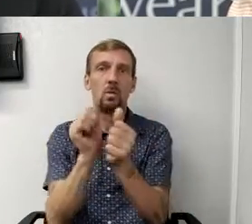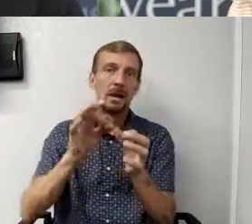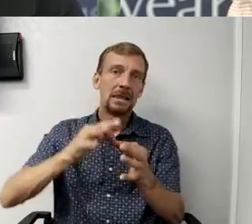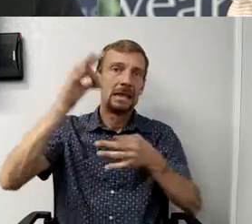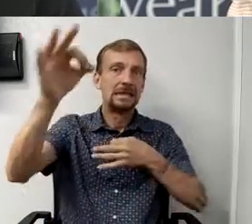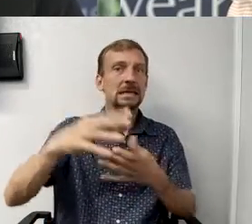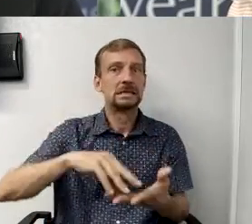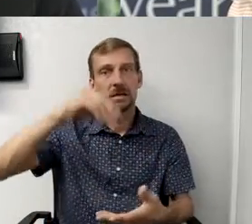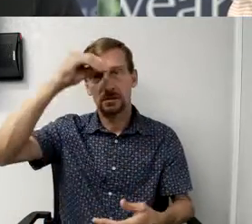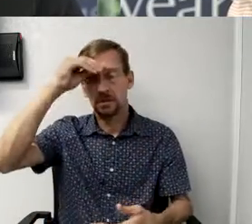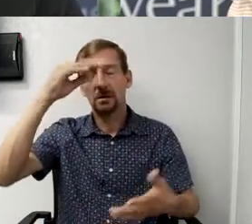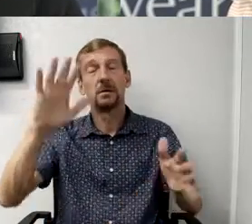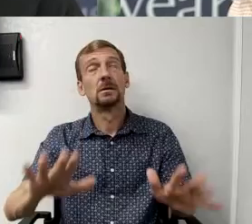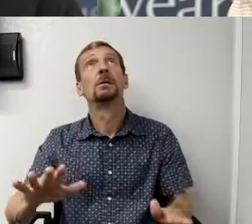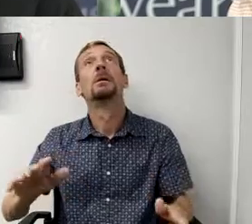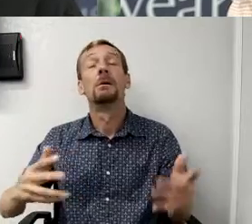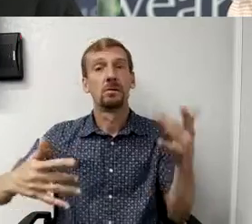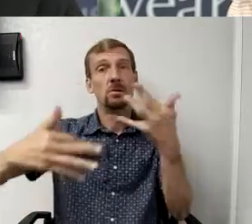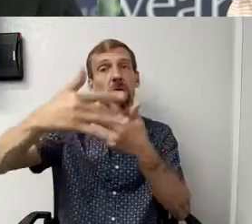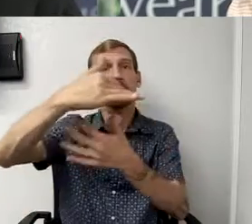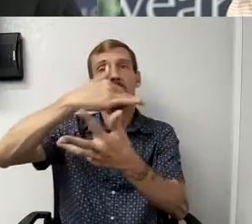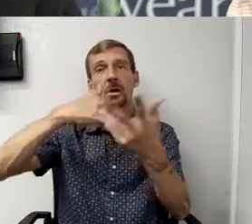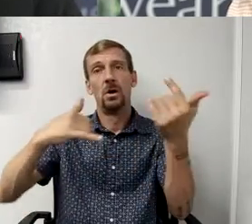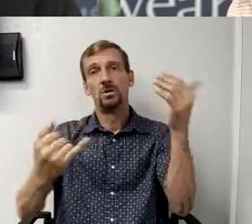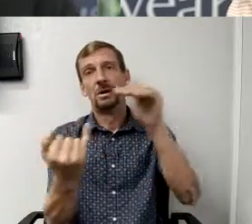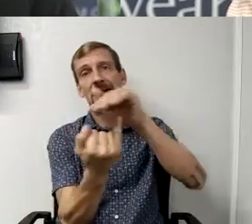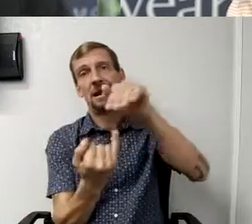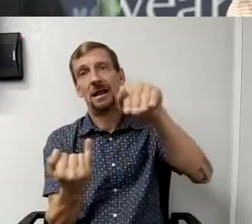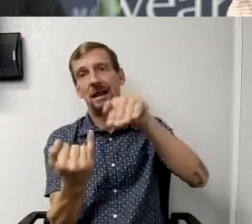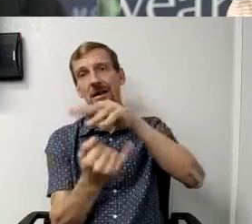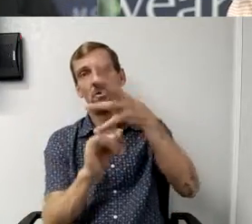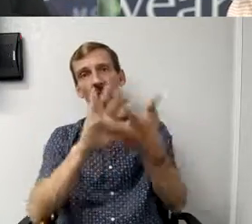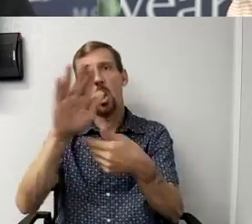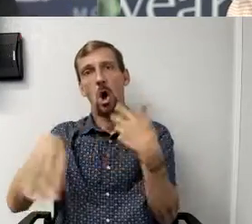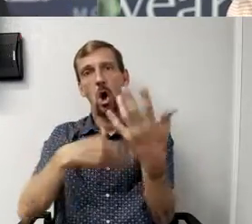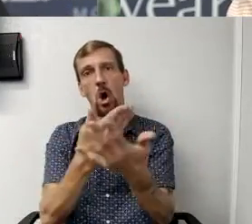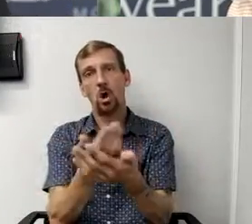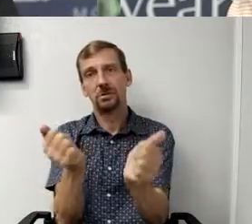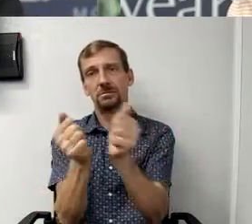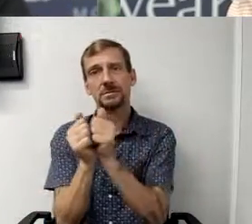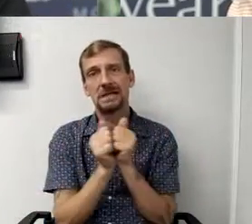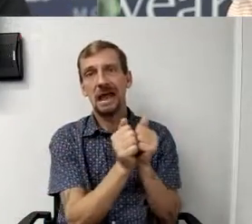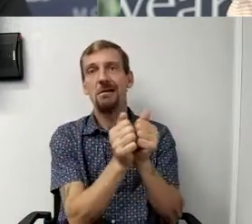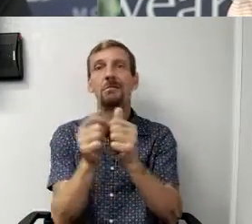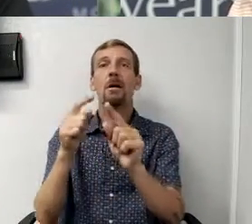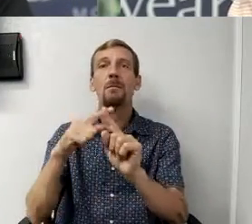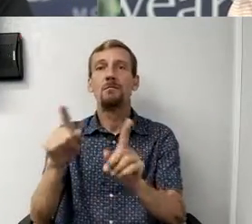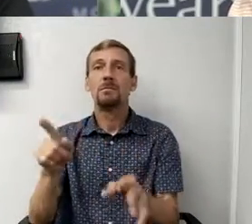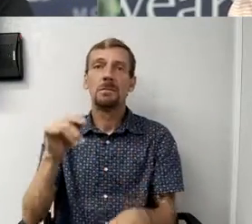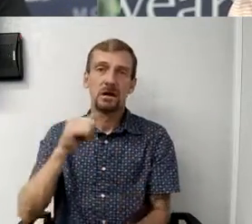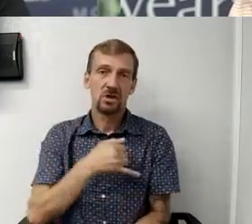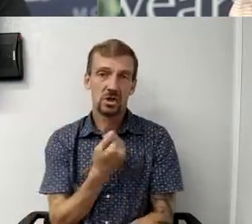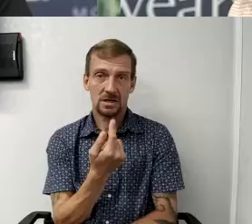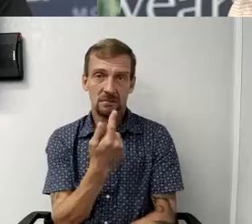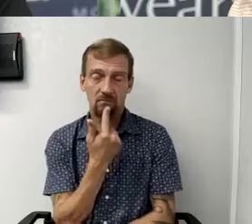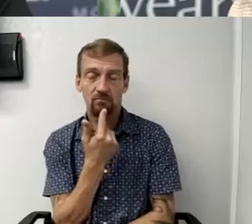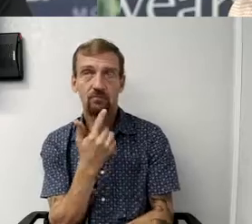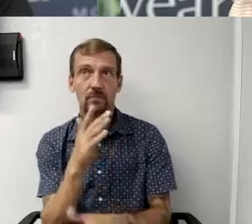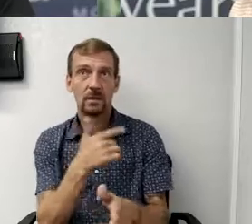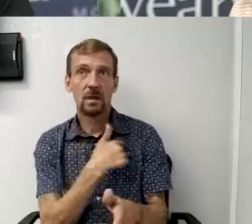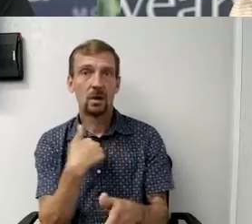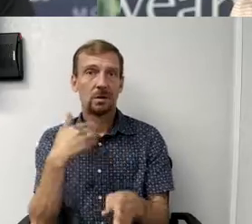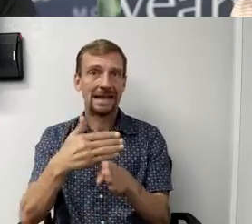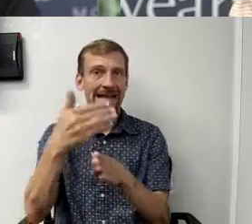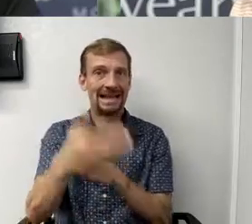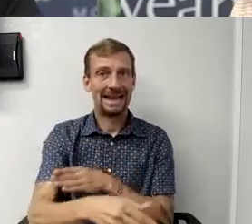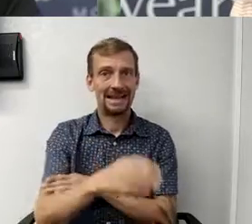learning and social isolation. But we usually we get our batch of vaccine the end of September,